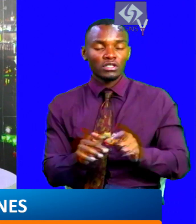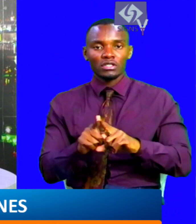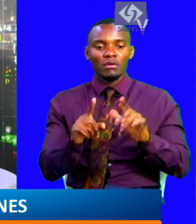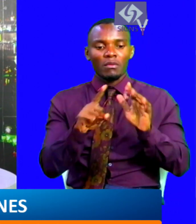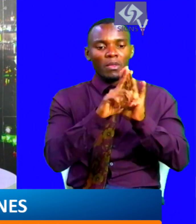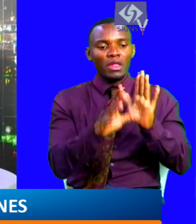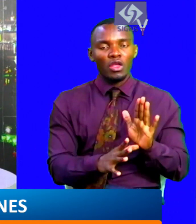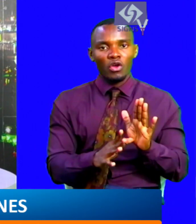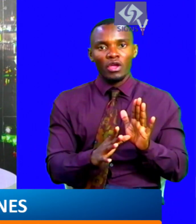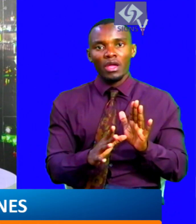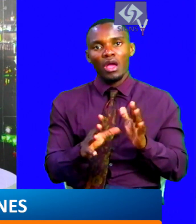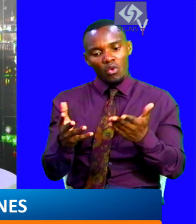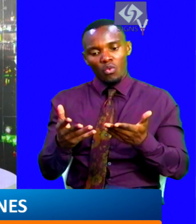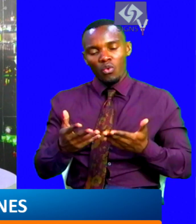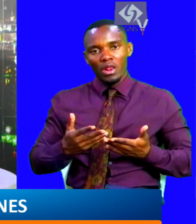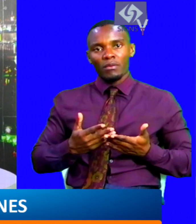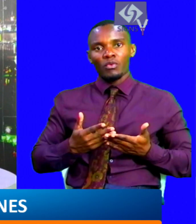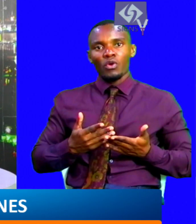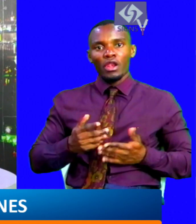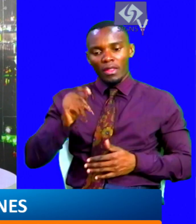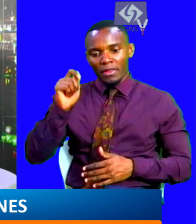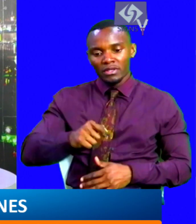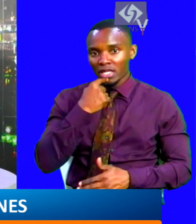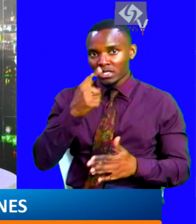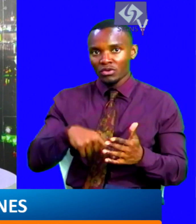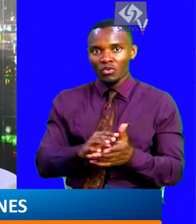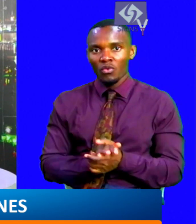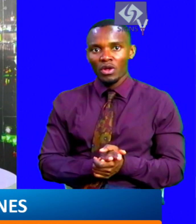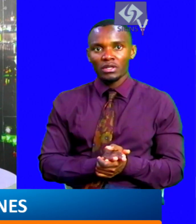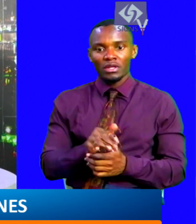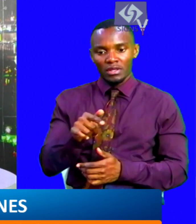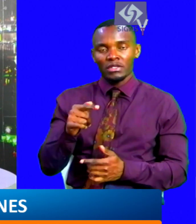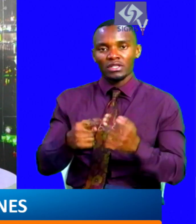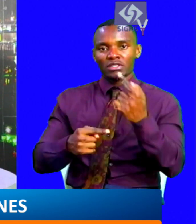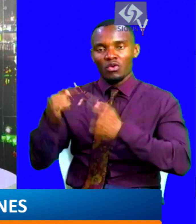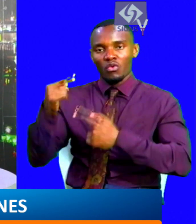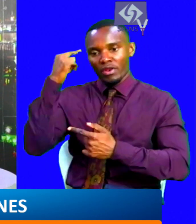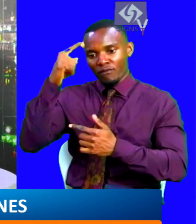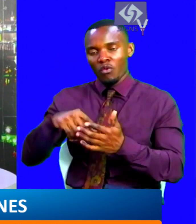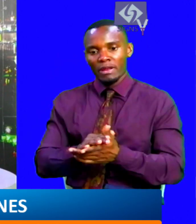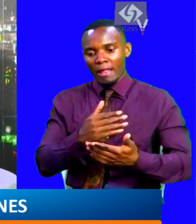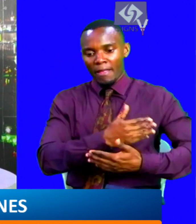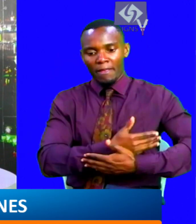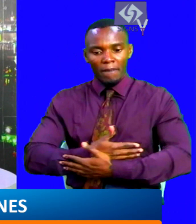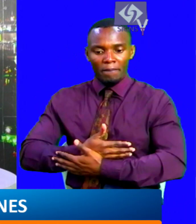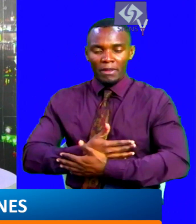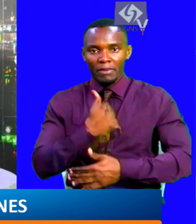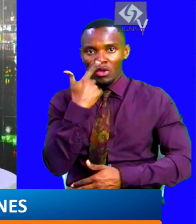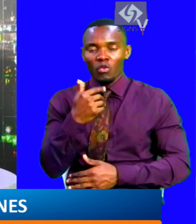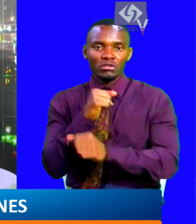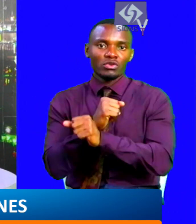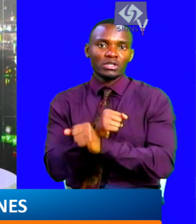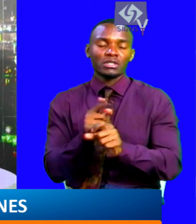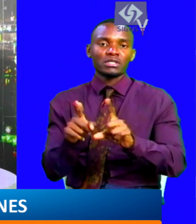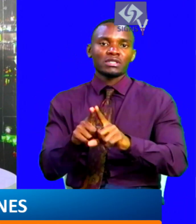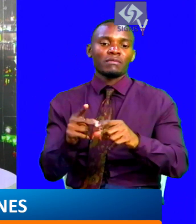had on January 18th been charged with attempted murder, which later changed to causing grievous bodily harm, according to Section 4